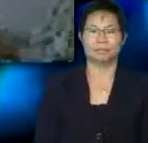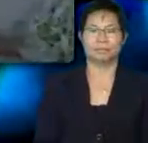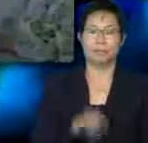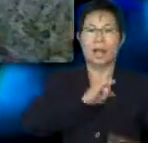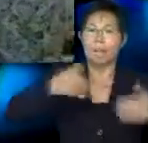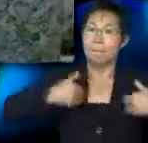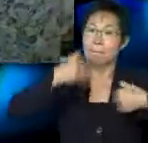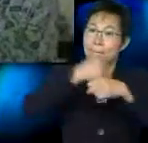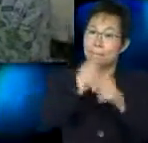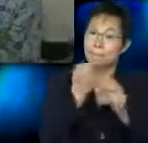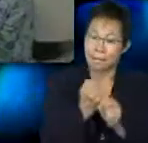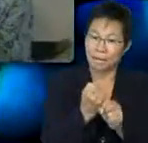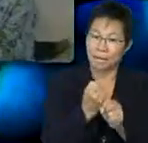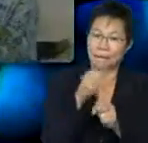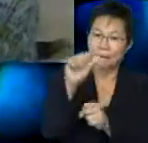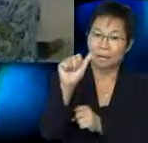I have made a